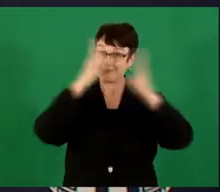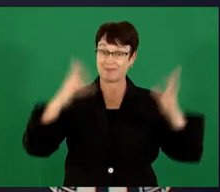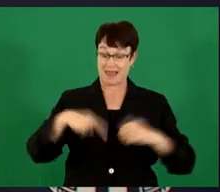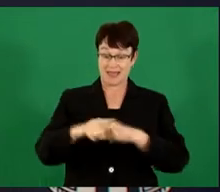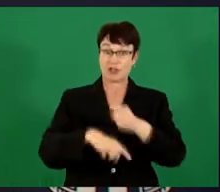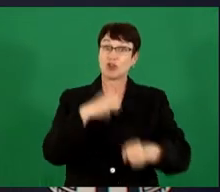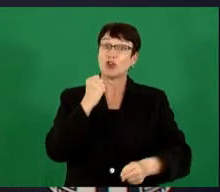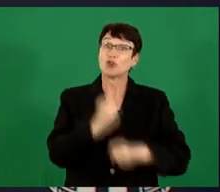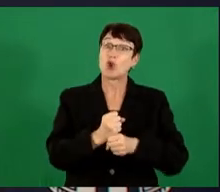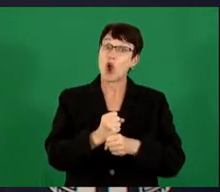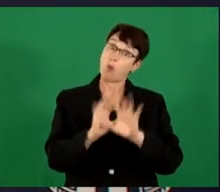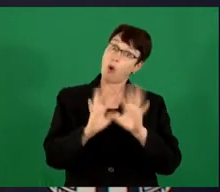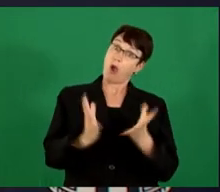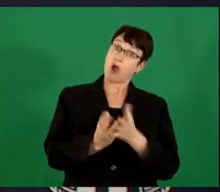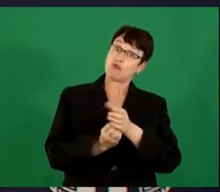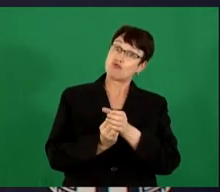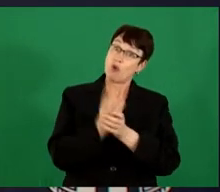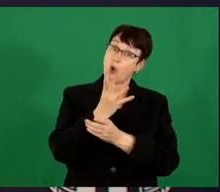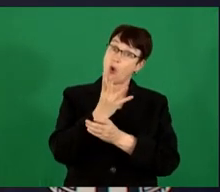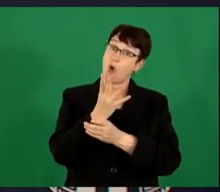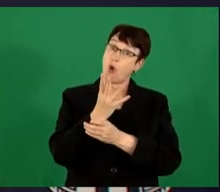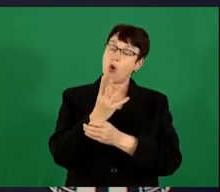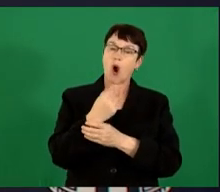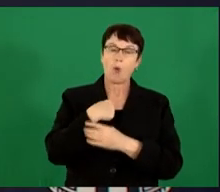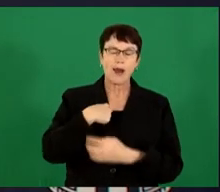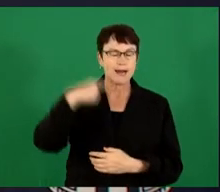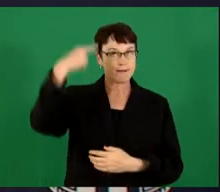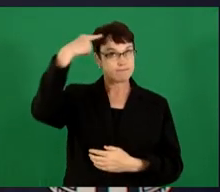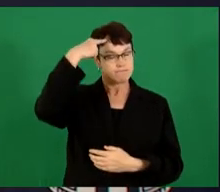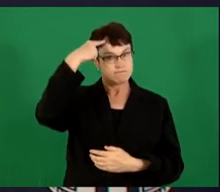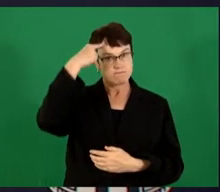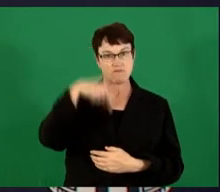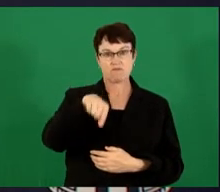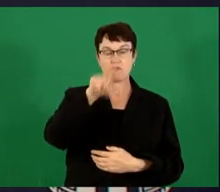2023 is revised slightly lower to